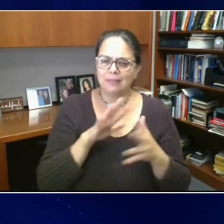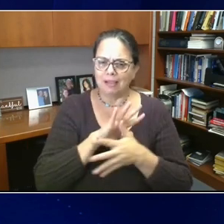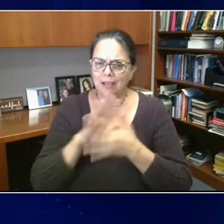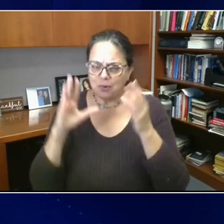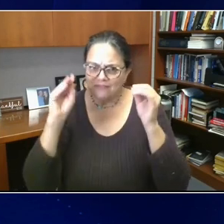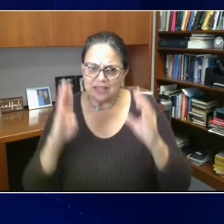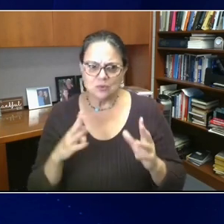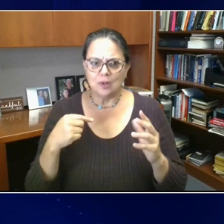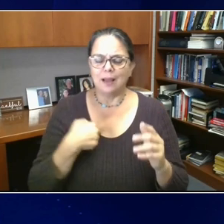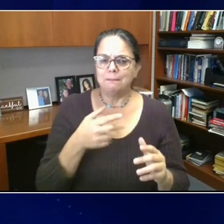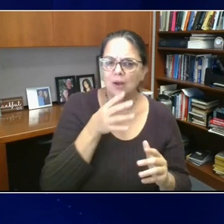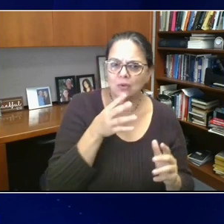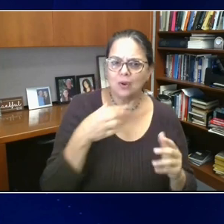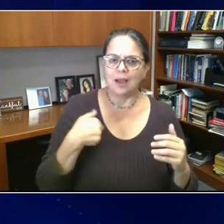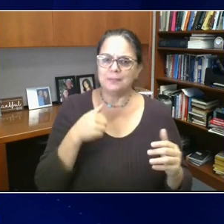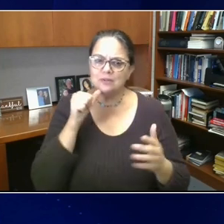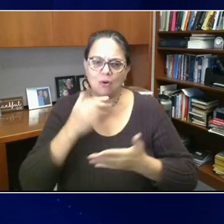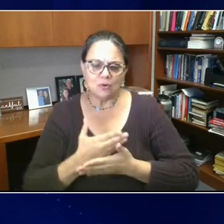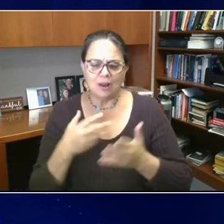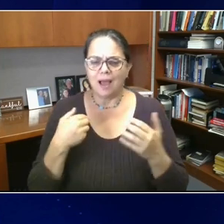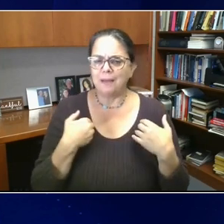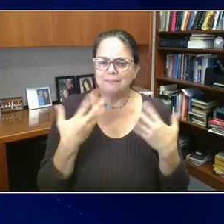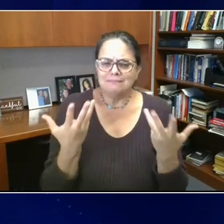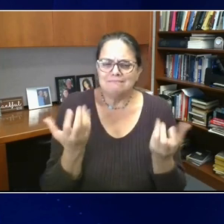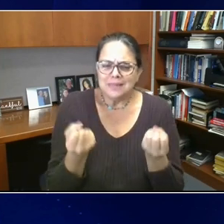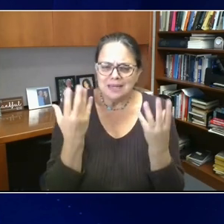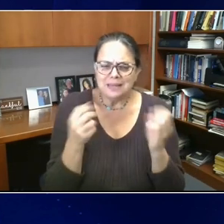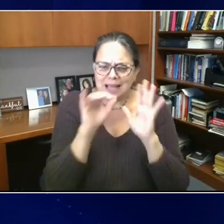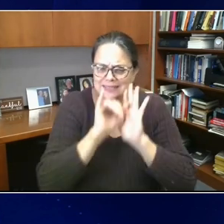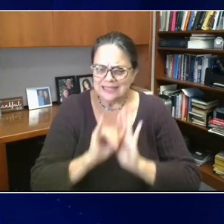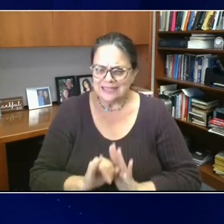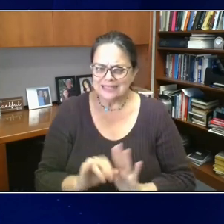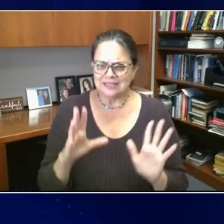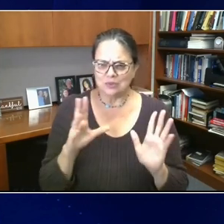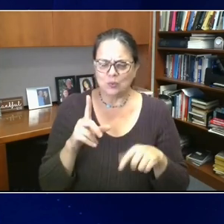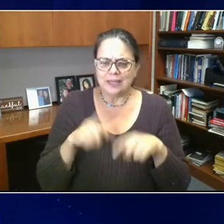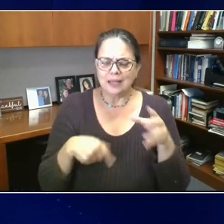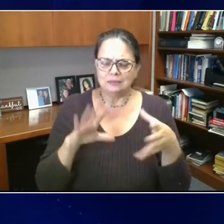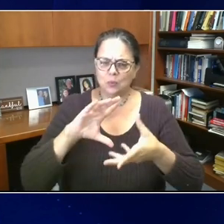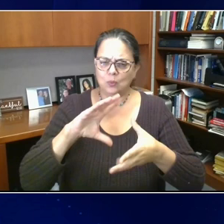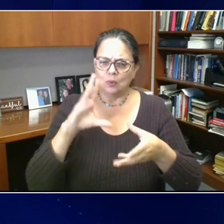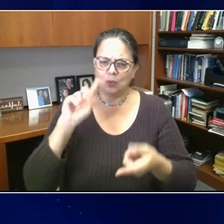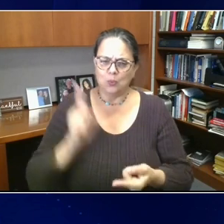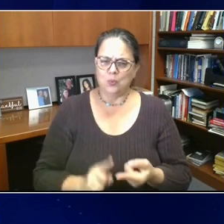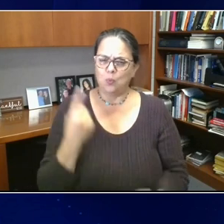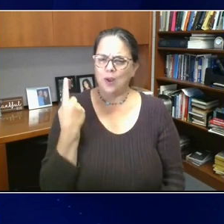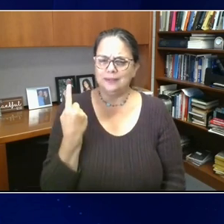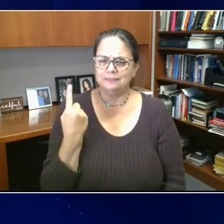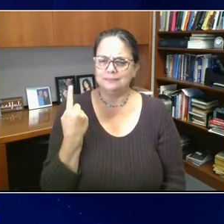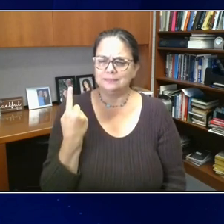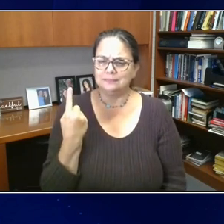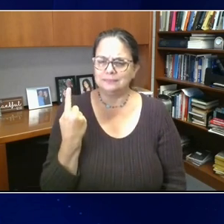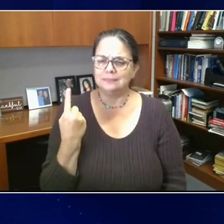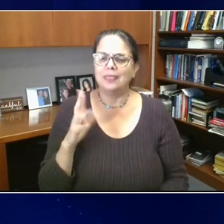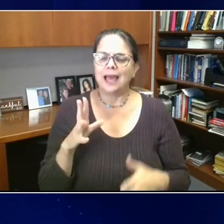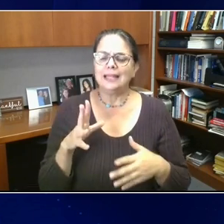I am straight, I am a professor, a mother, a daughter, and so on. These many